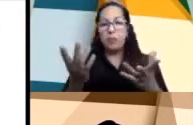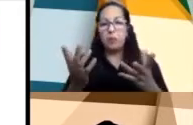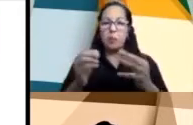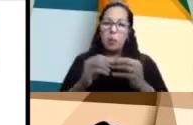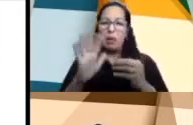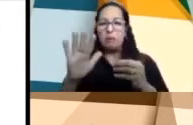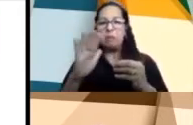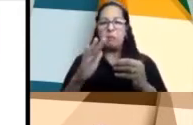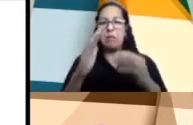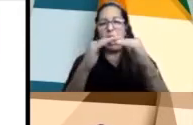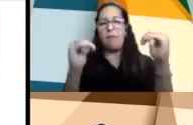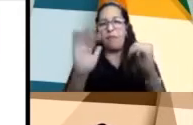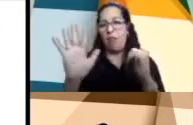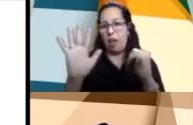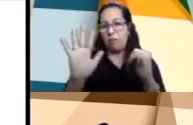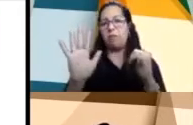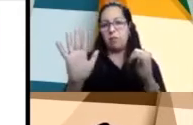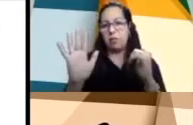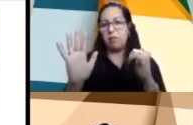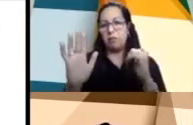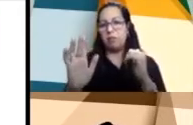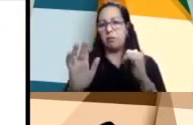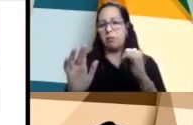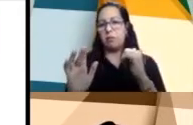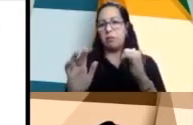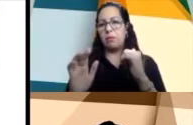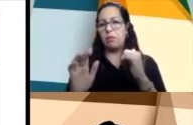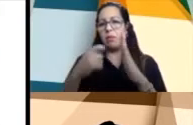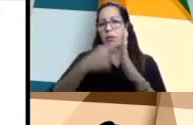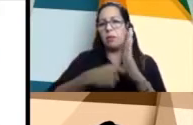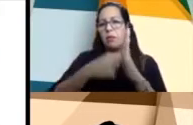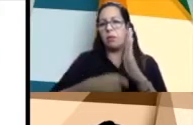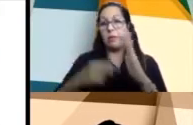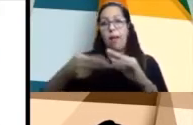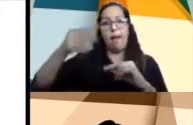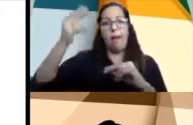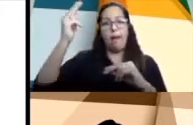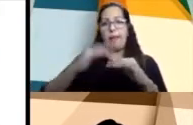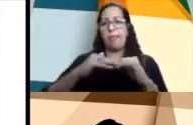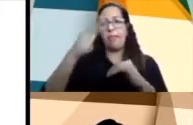5 projects, which are projects that will have a cost higher than 10